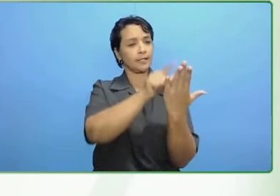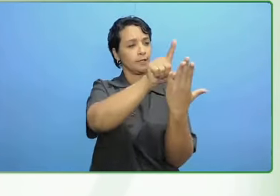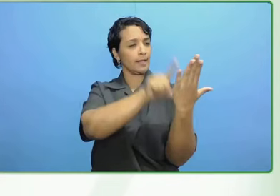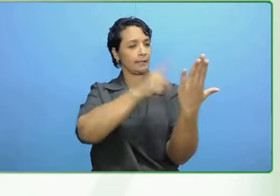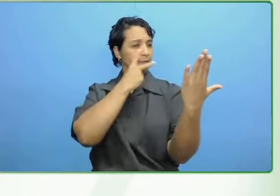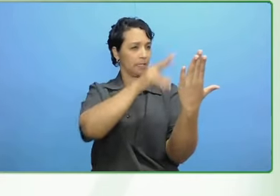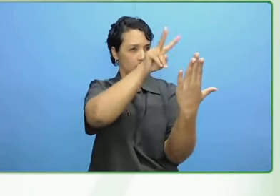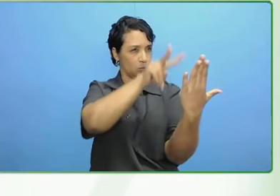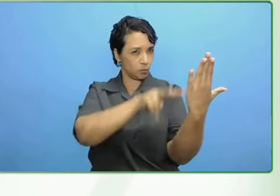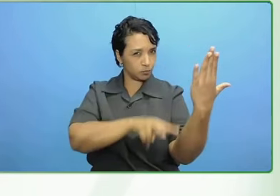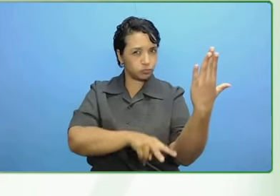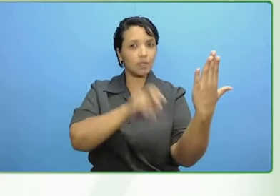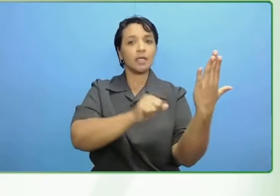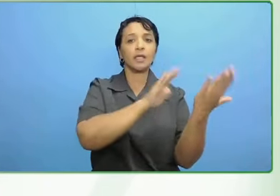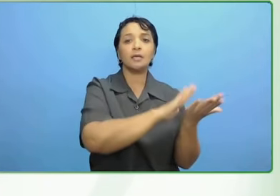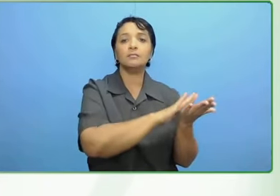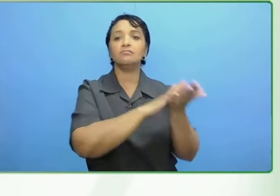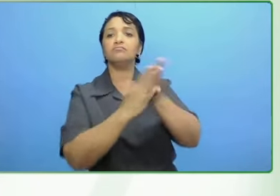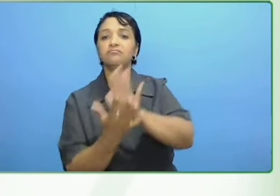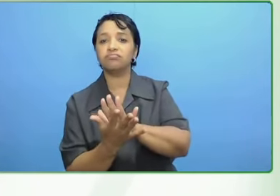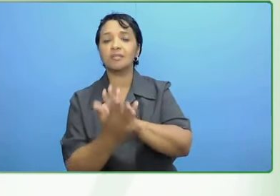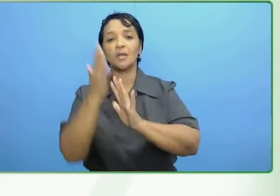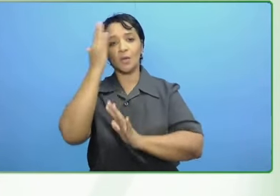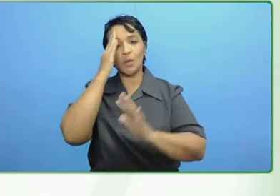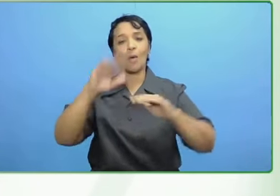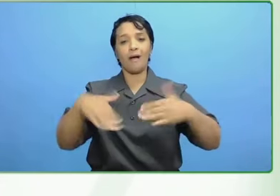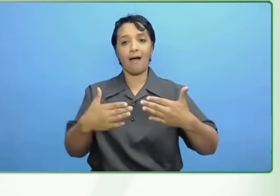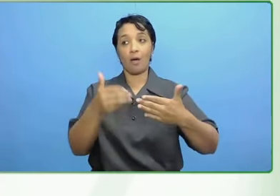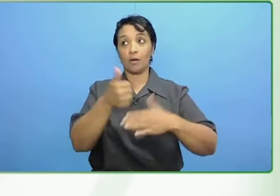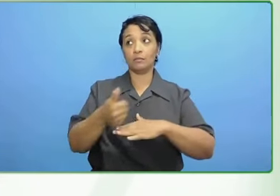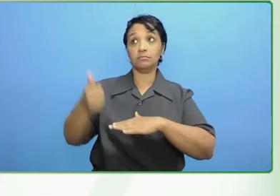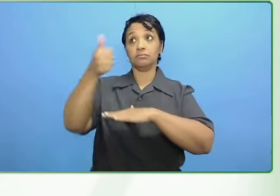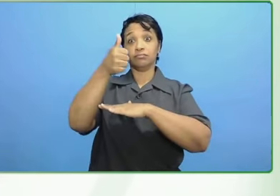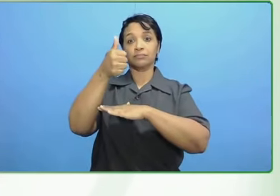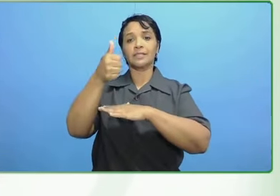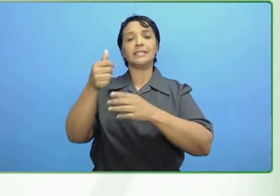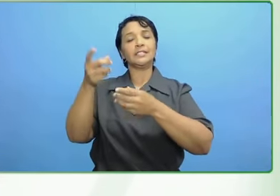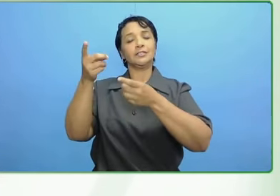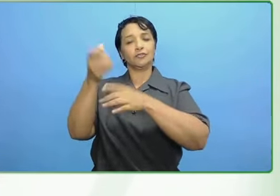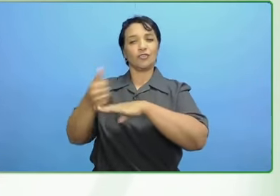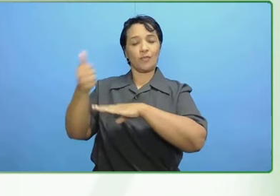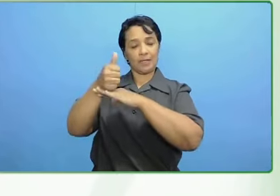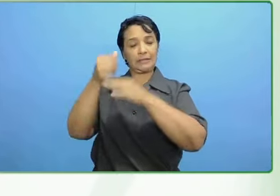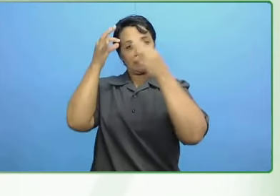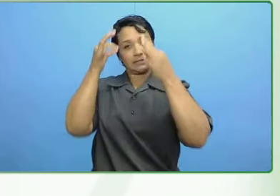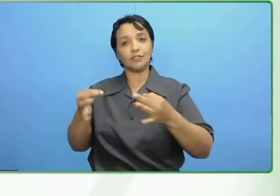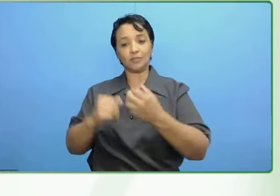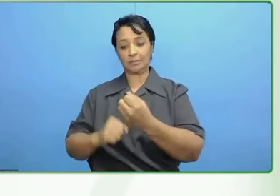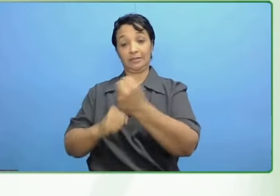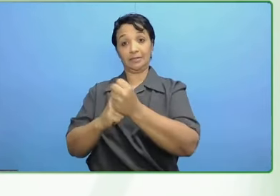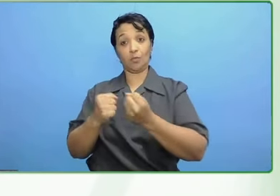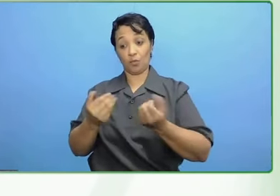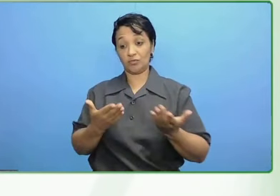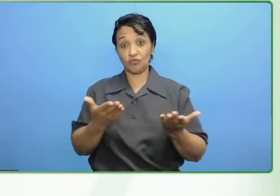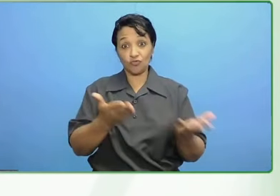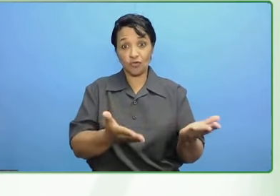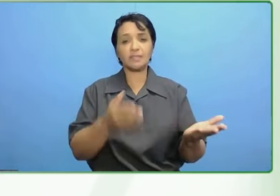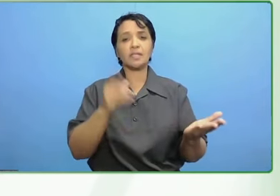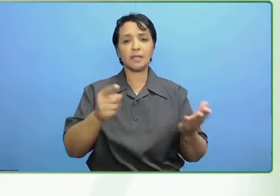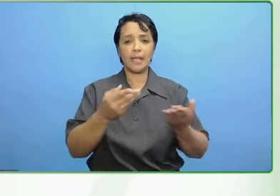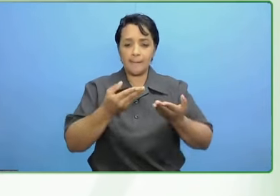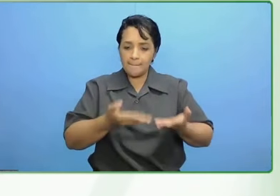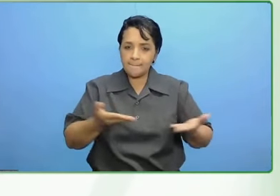an increased role of the Director of the Decision Support Services in terms of developing material, handling complaints,